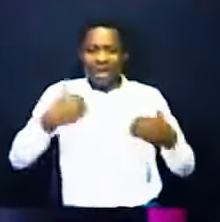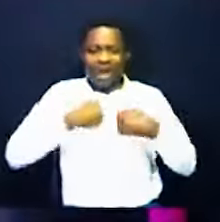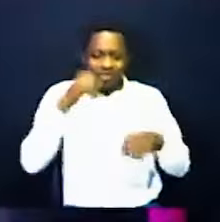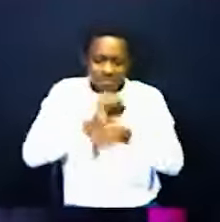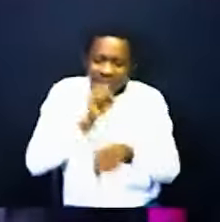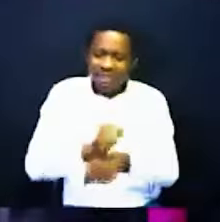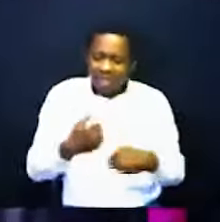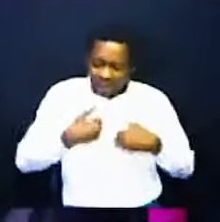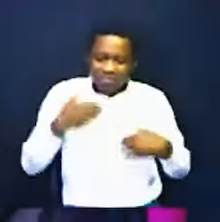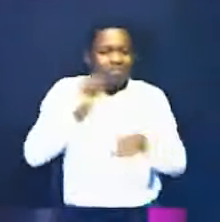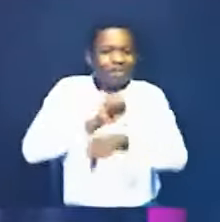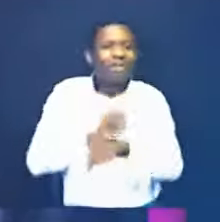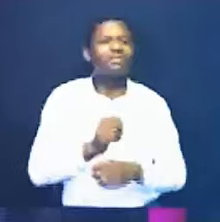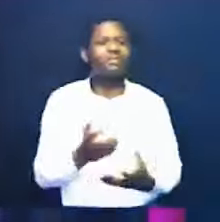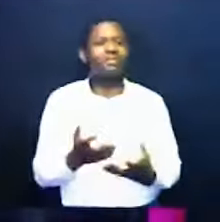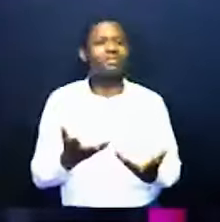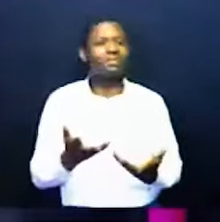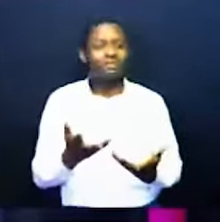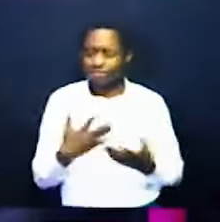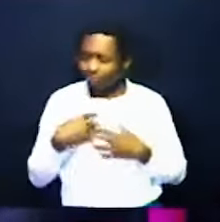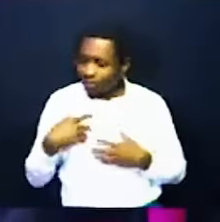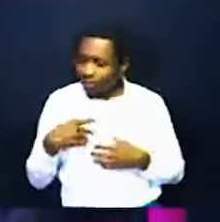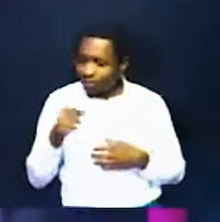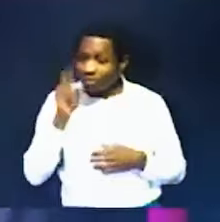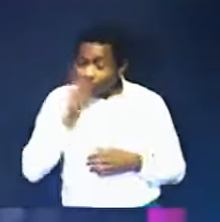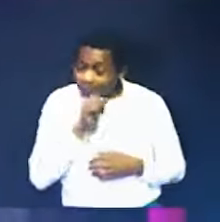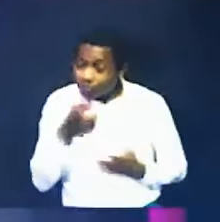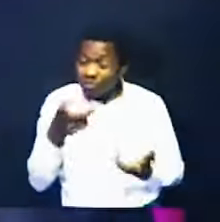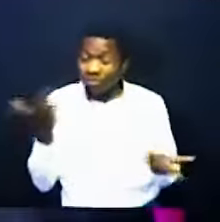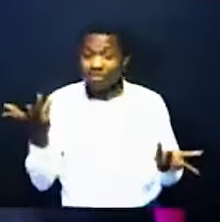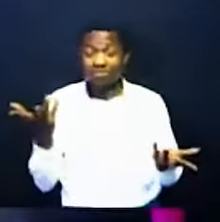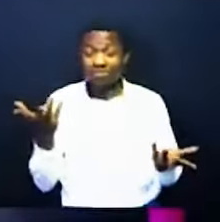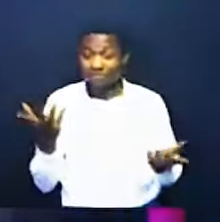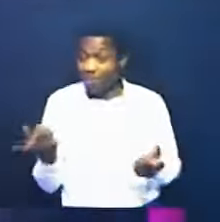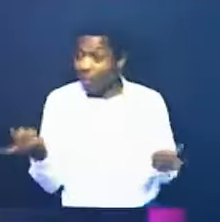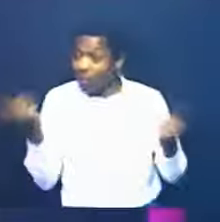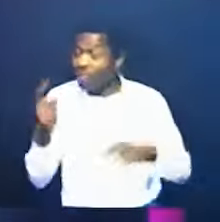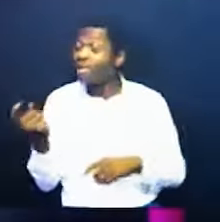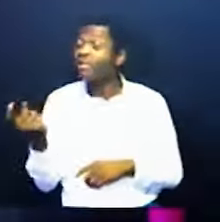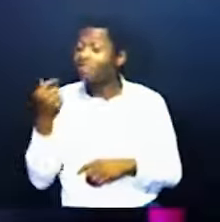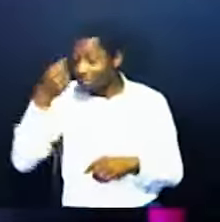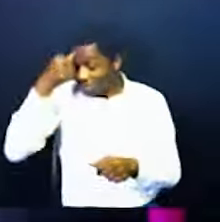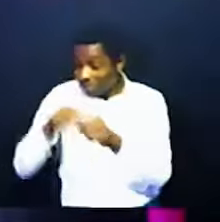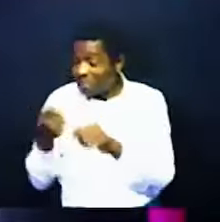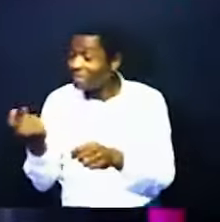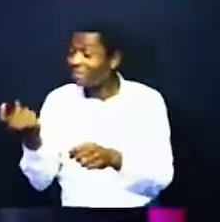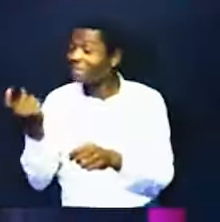I've got a job. So what? So the day you told me to go to my